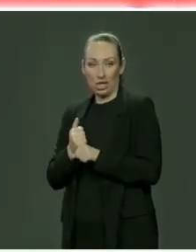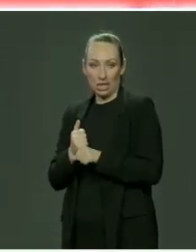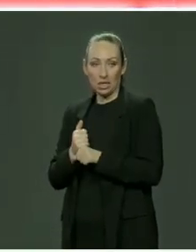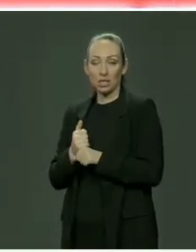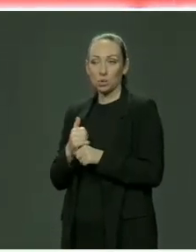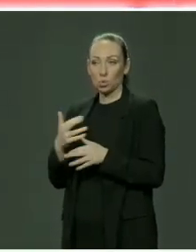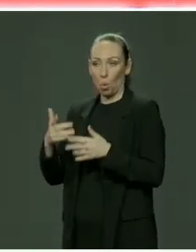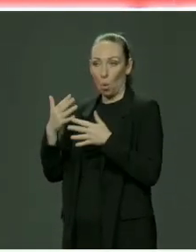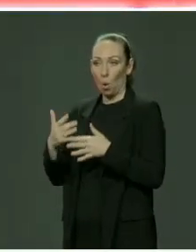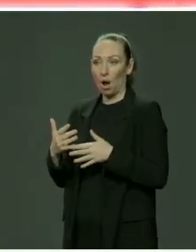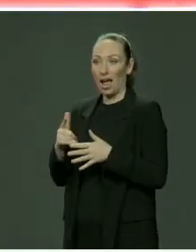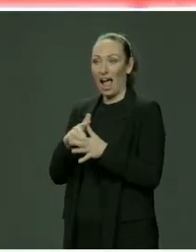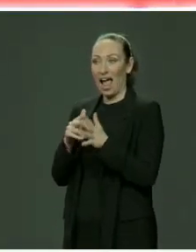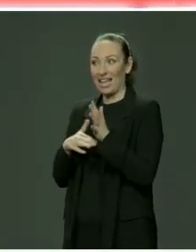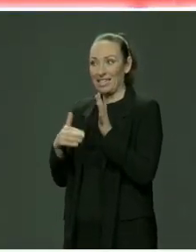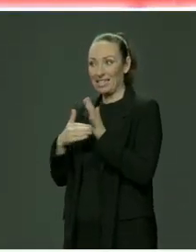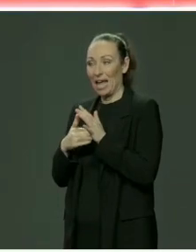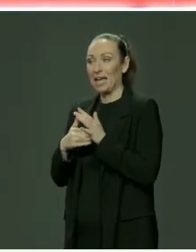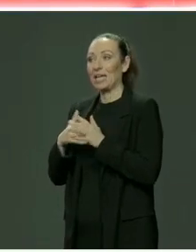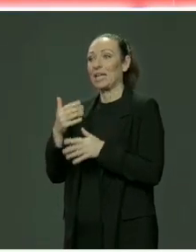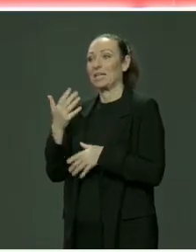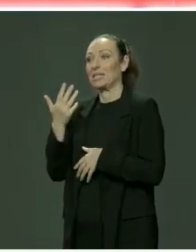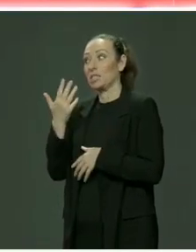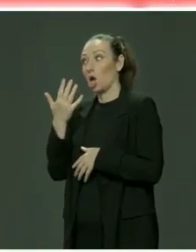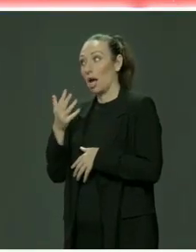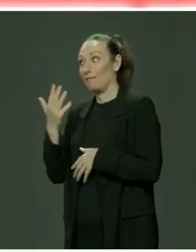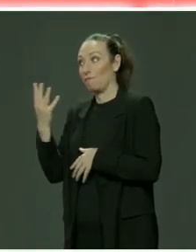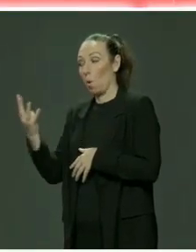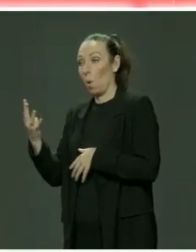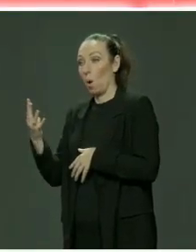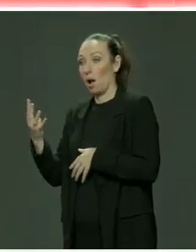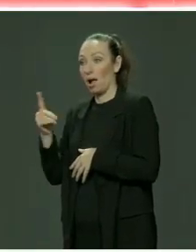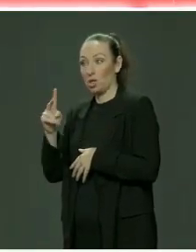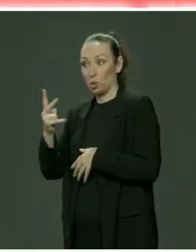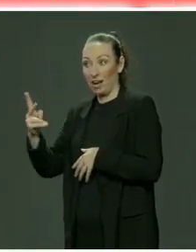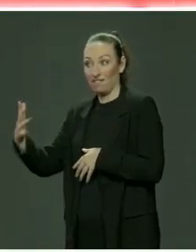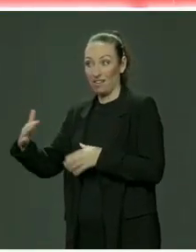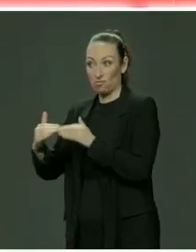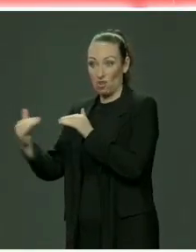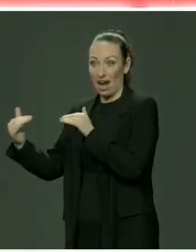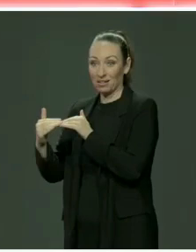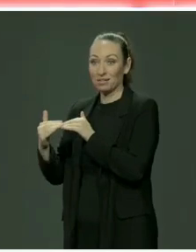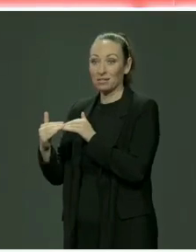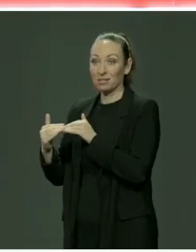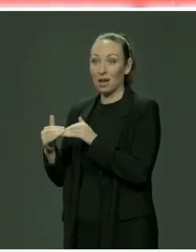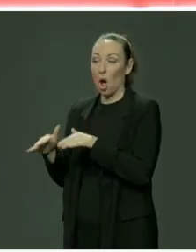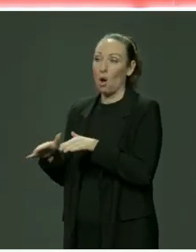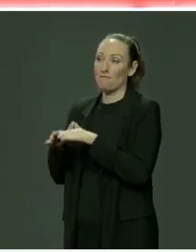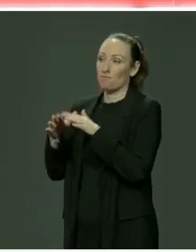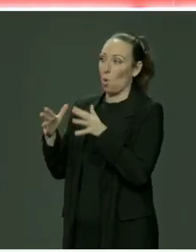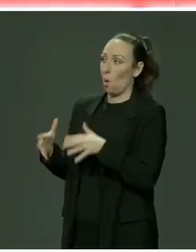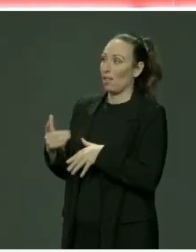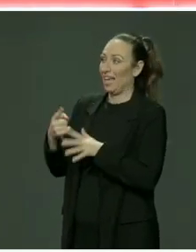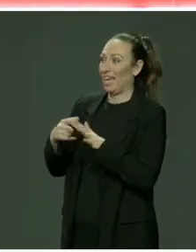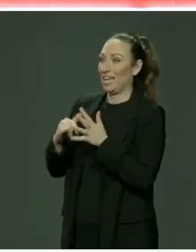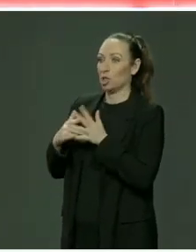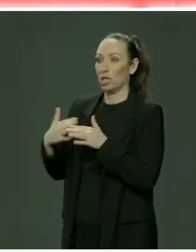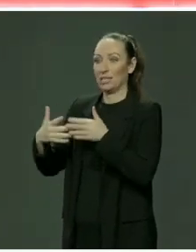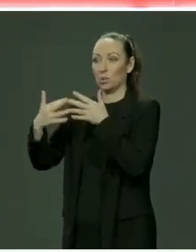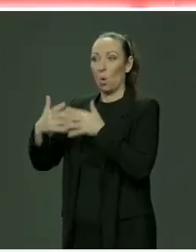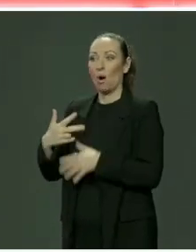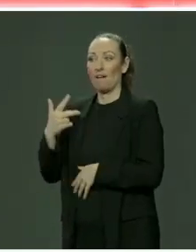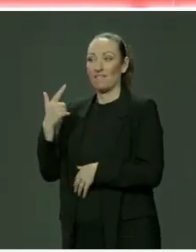is 84.23, ranked 25th with an overall ESG score of